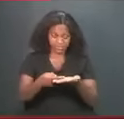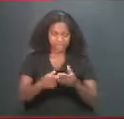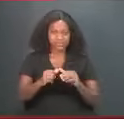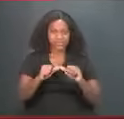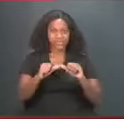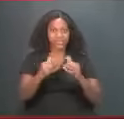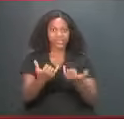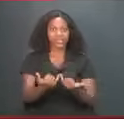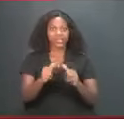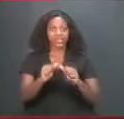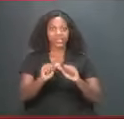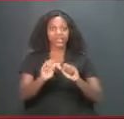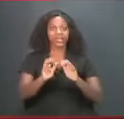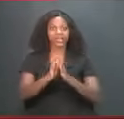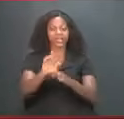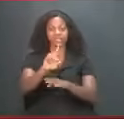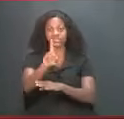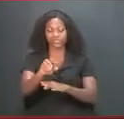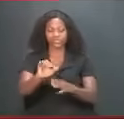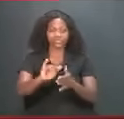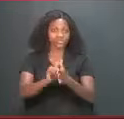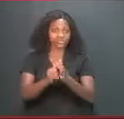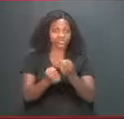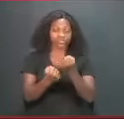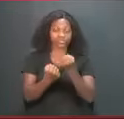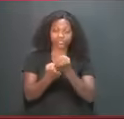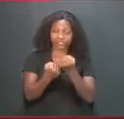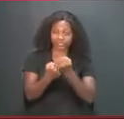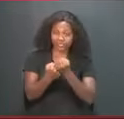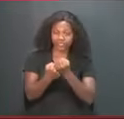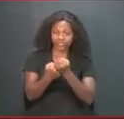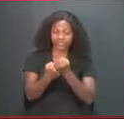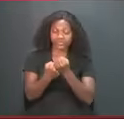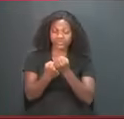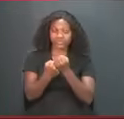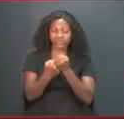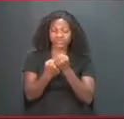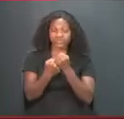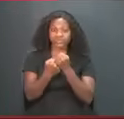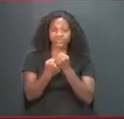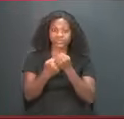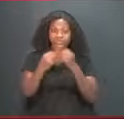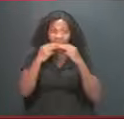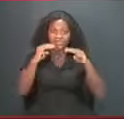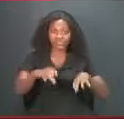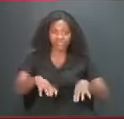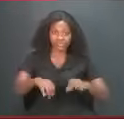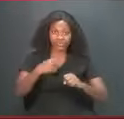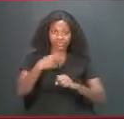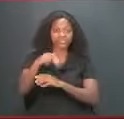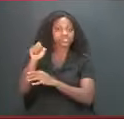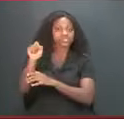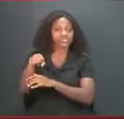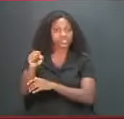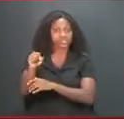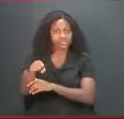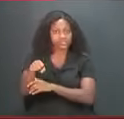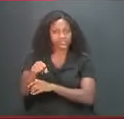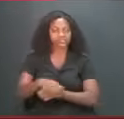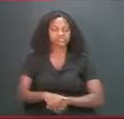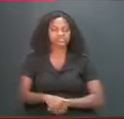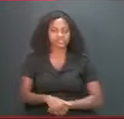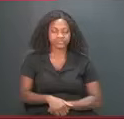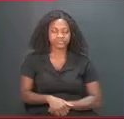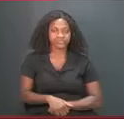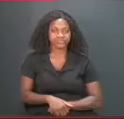question. Those in support of the adoption of the motion say aye.